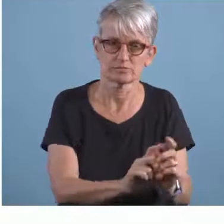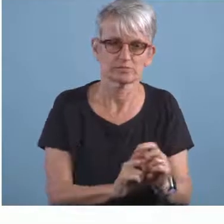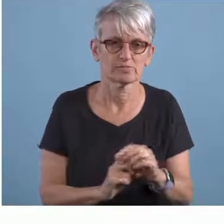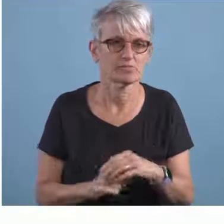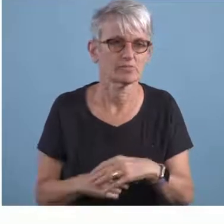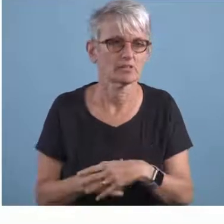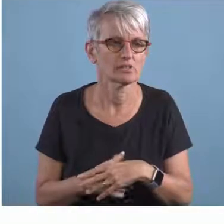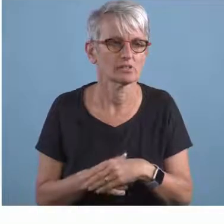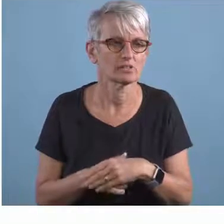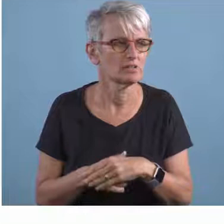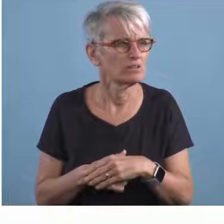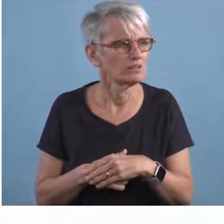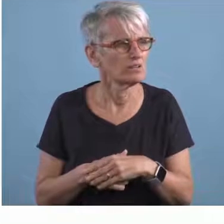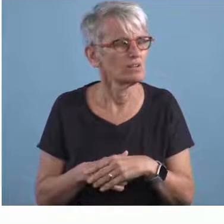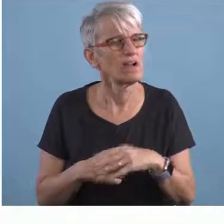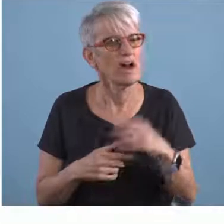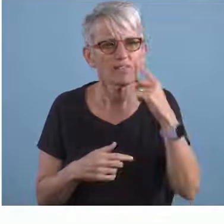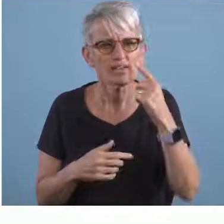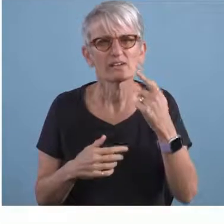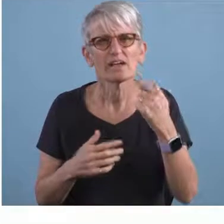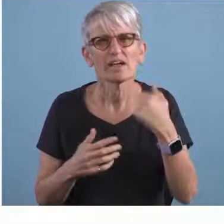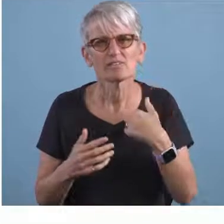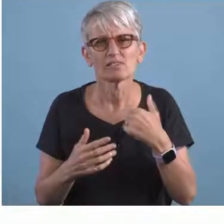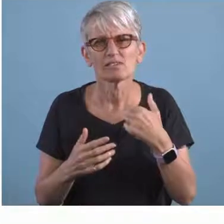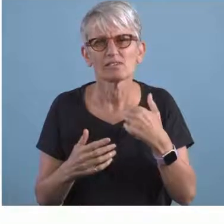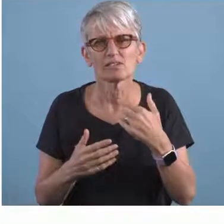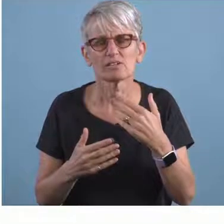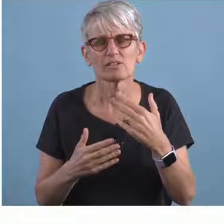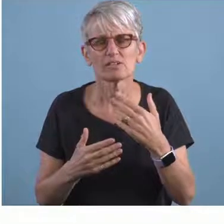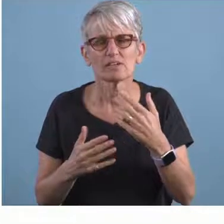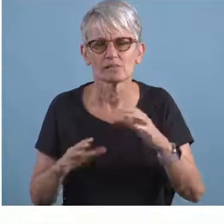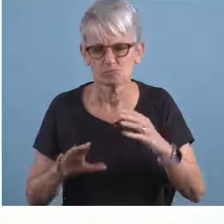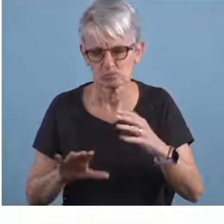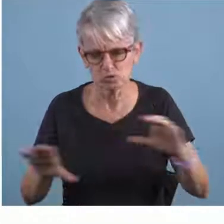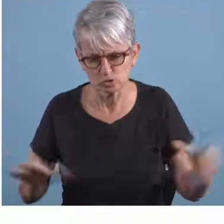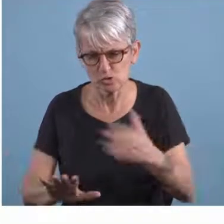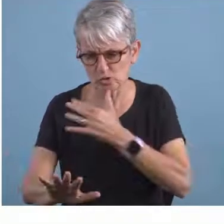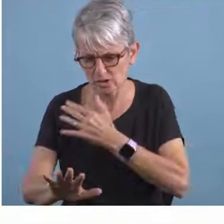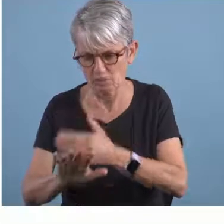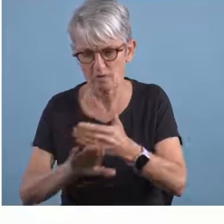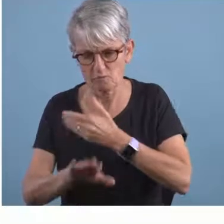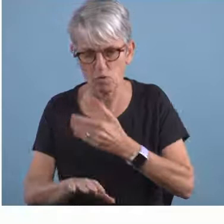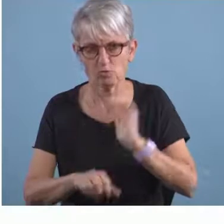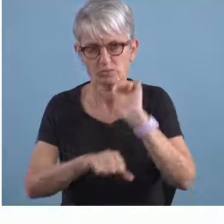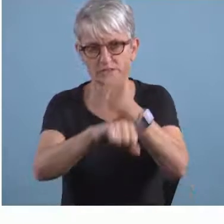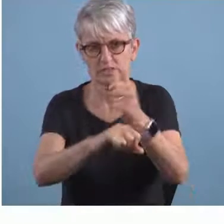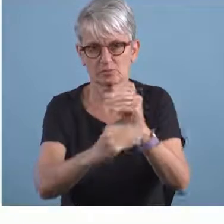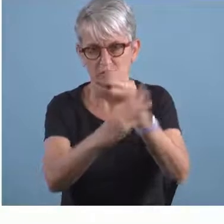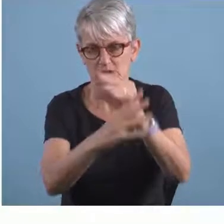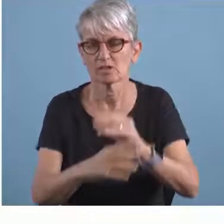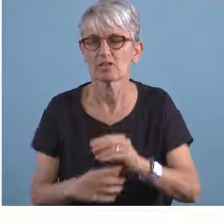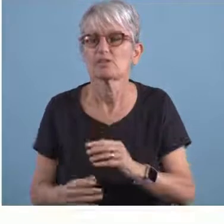And I think there was some work that was done before they started the telepractice to be sure that the community